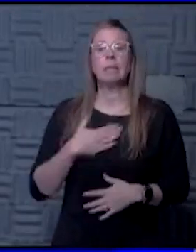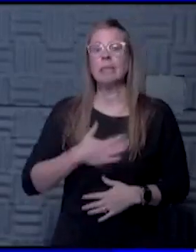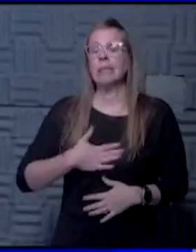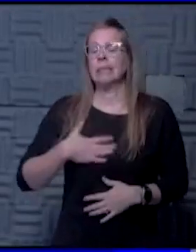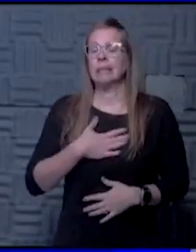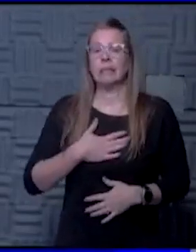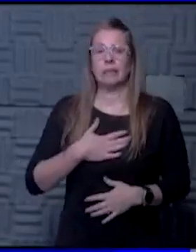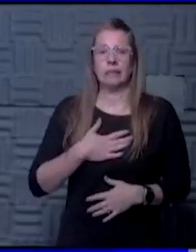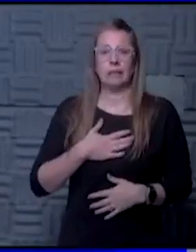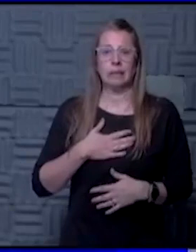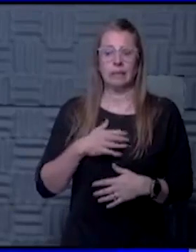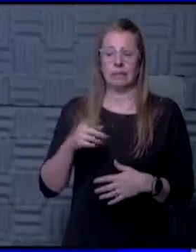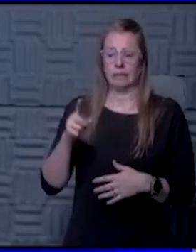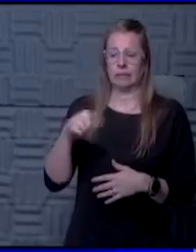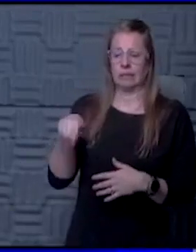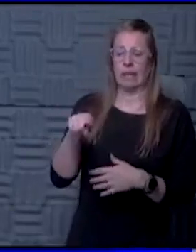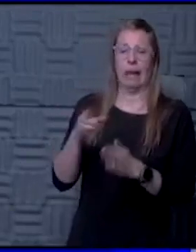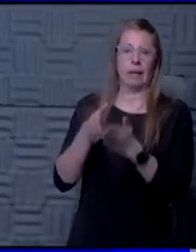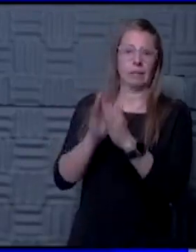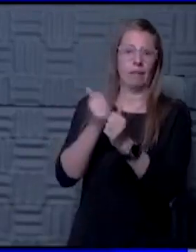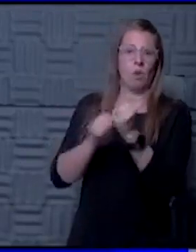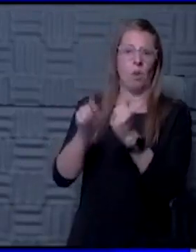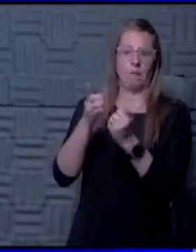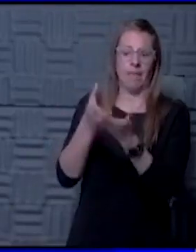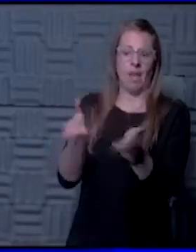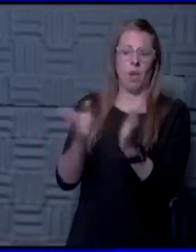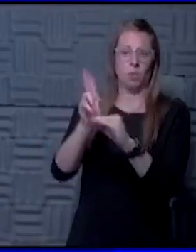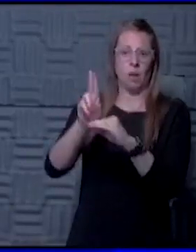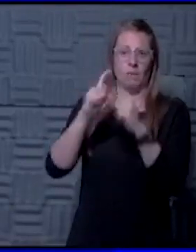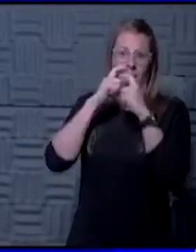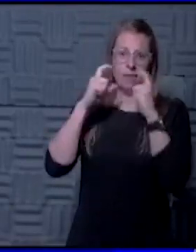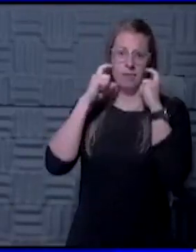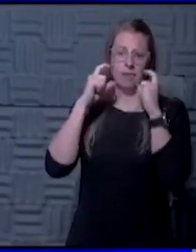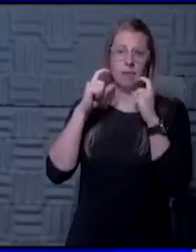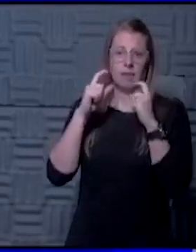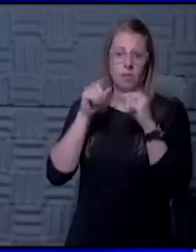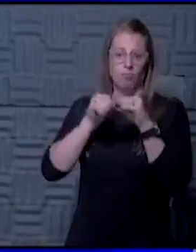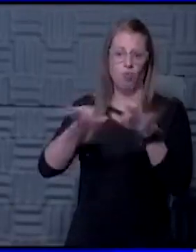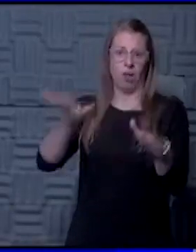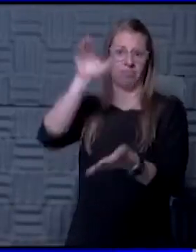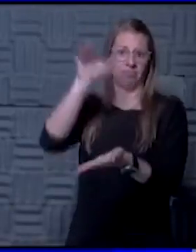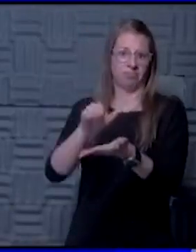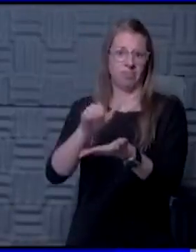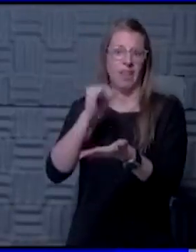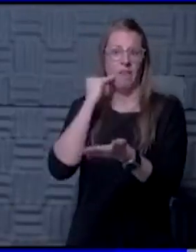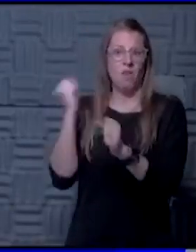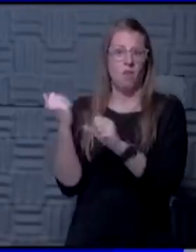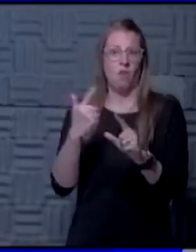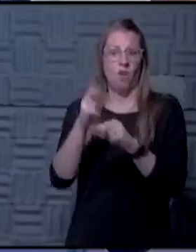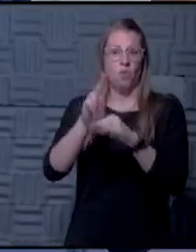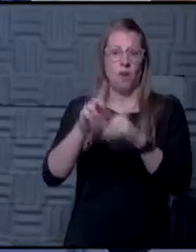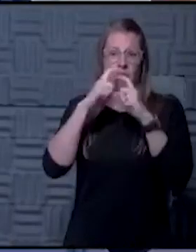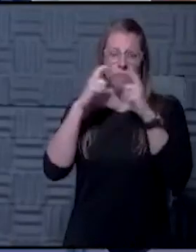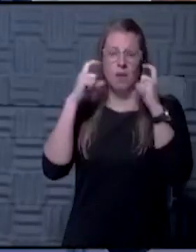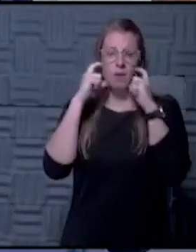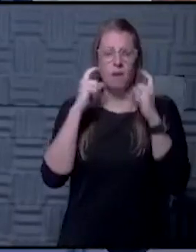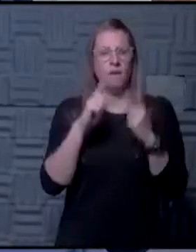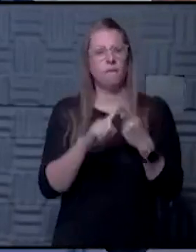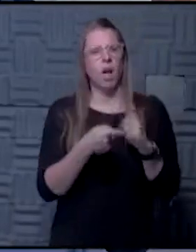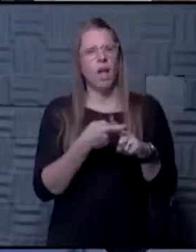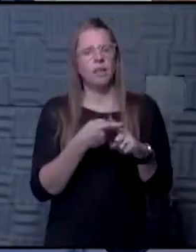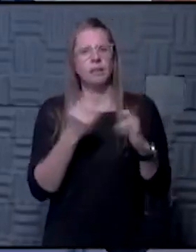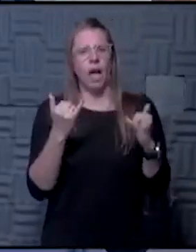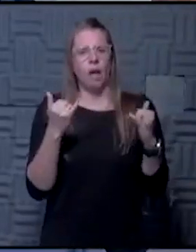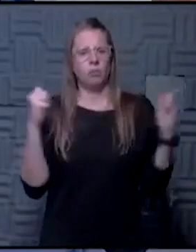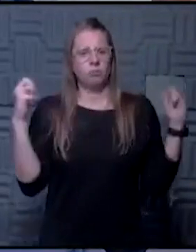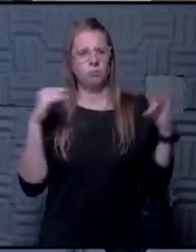get everybody in that situation to be wearing masks. I think you can certainly cut down on spread if everybody in that situation is wearing masks. Mara, what do you say to your friends now and say, hey, let's